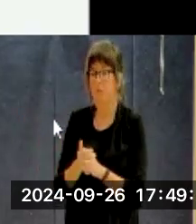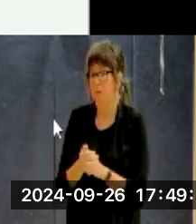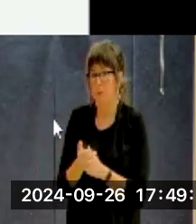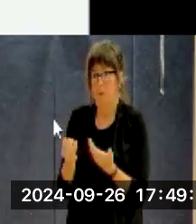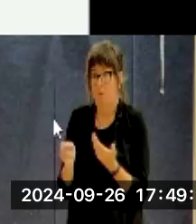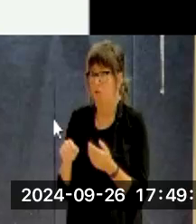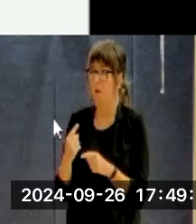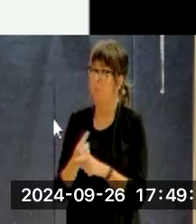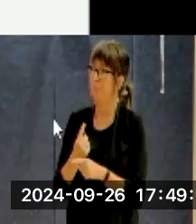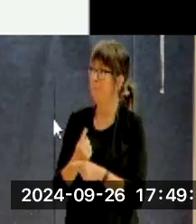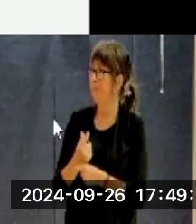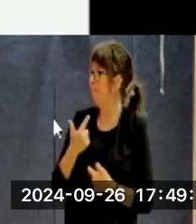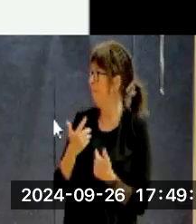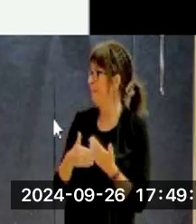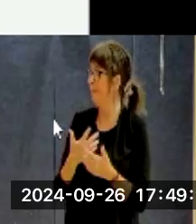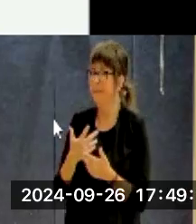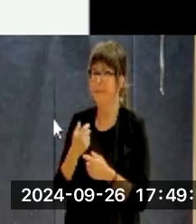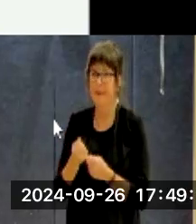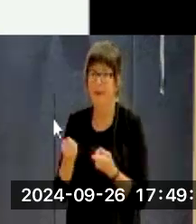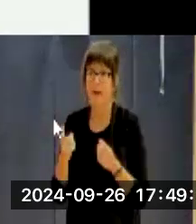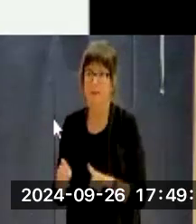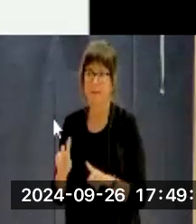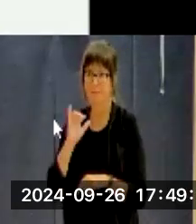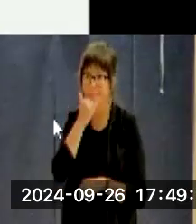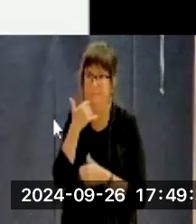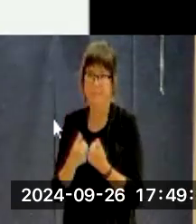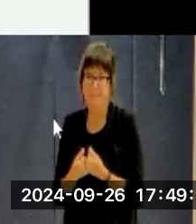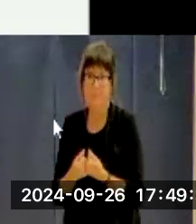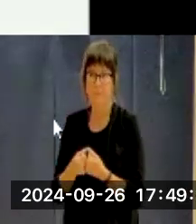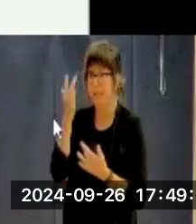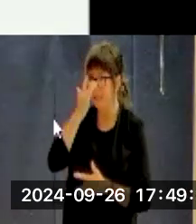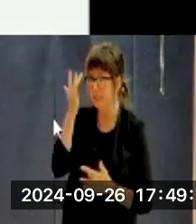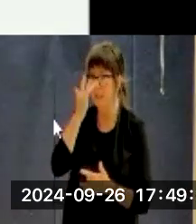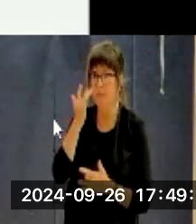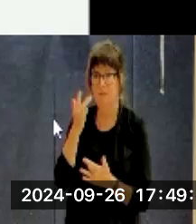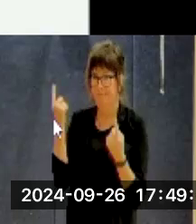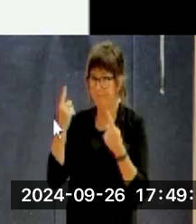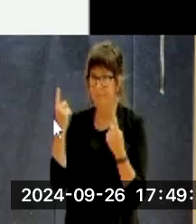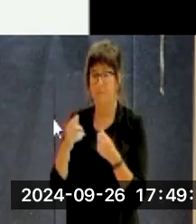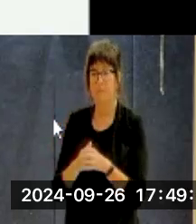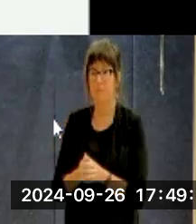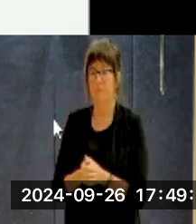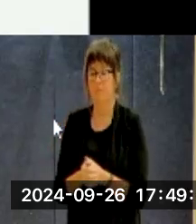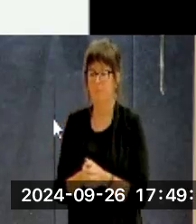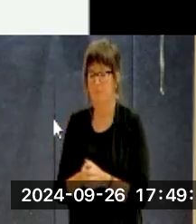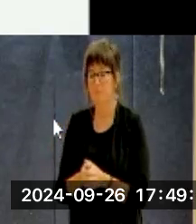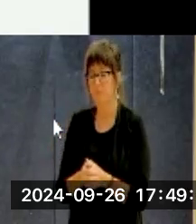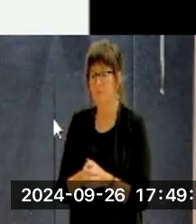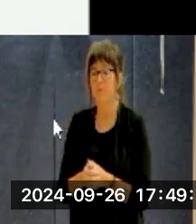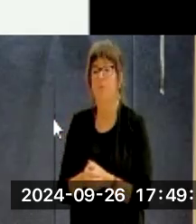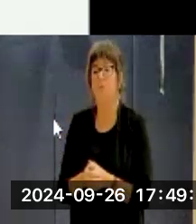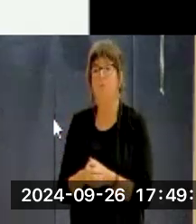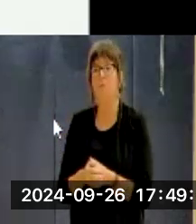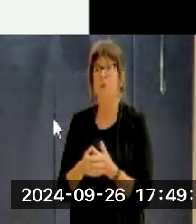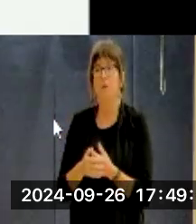living life in terms of accidents or different events, illnesses, what have you. Um, so